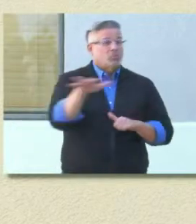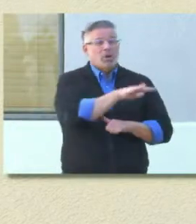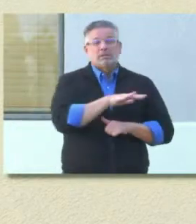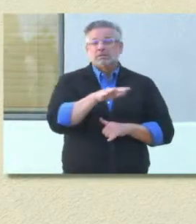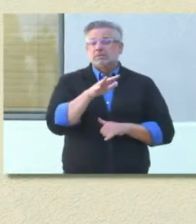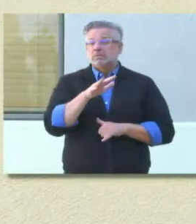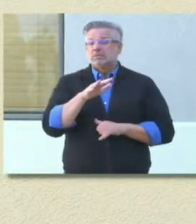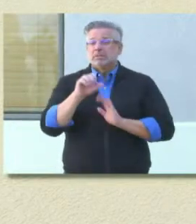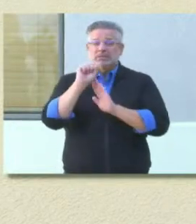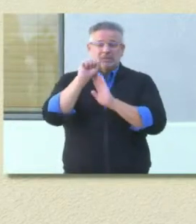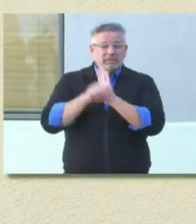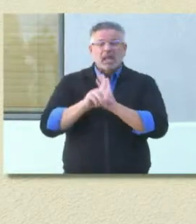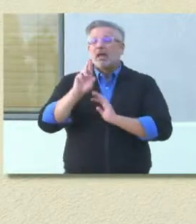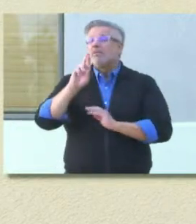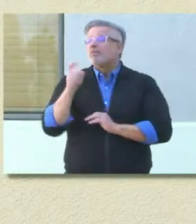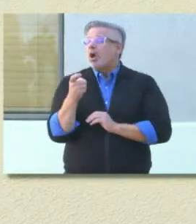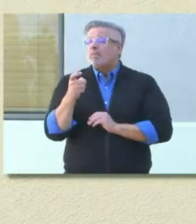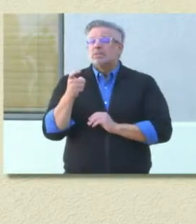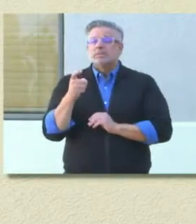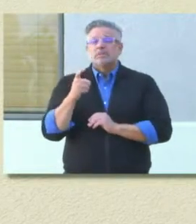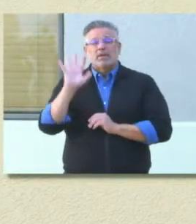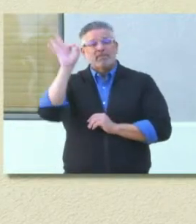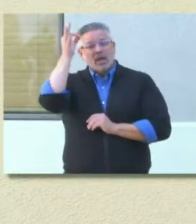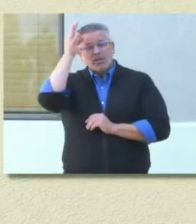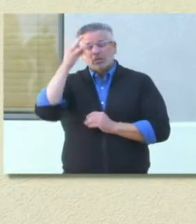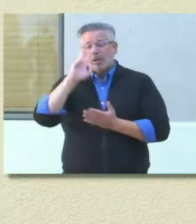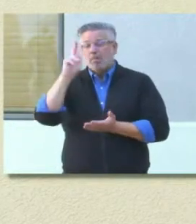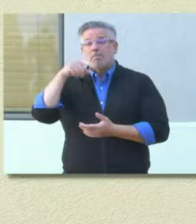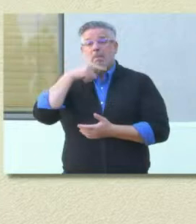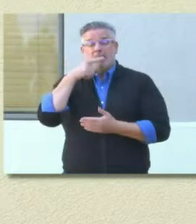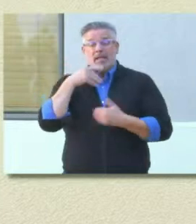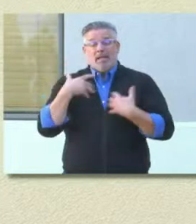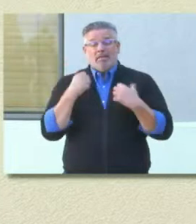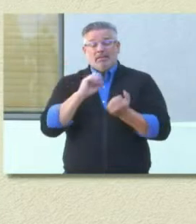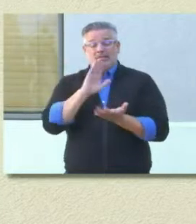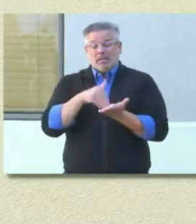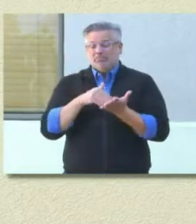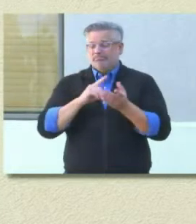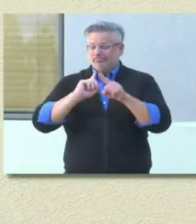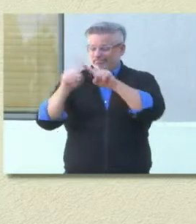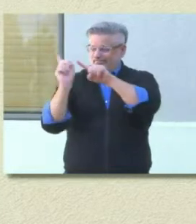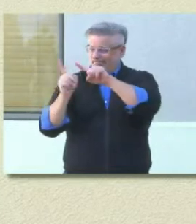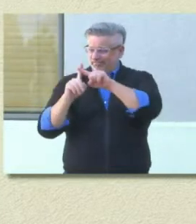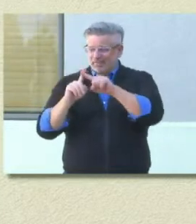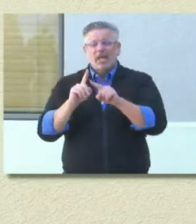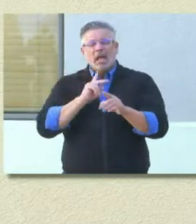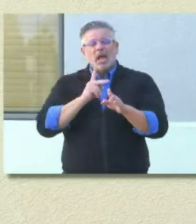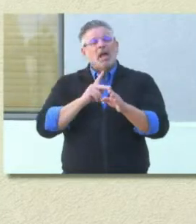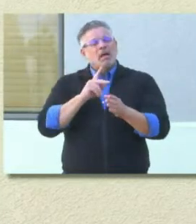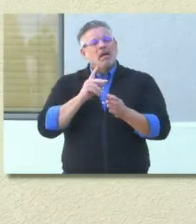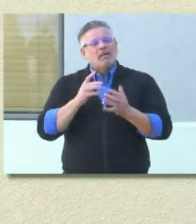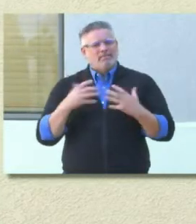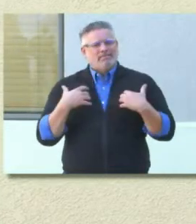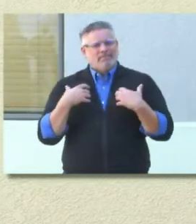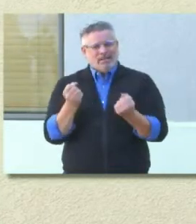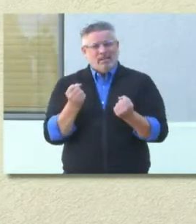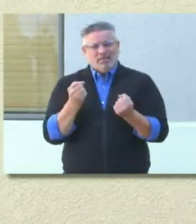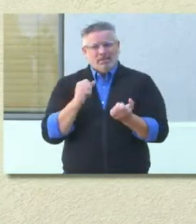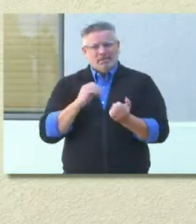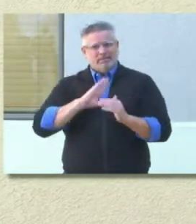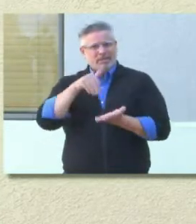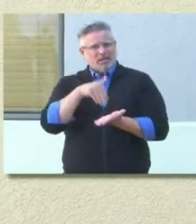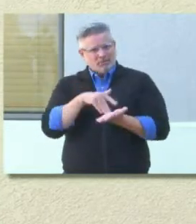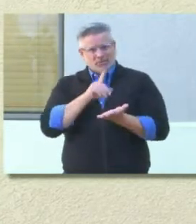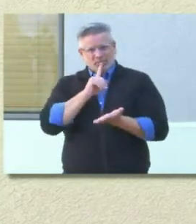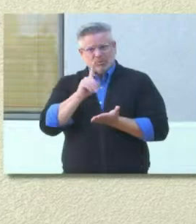state, pharmacies, federally qualified health centers, and a number of primary care clinics are doing the work as we